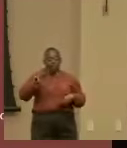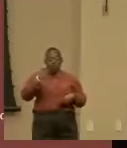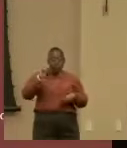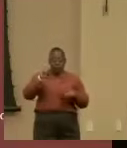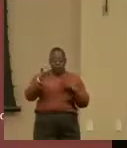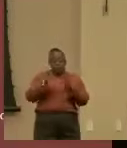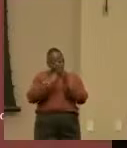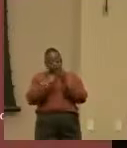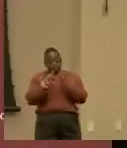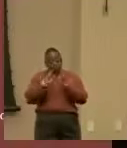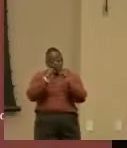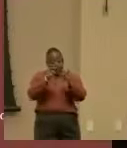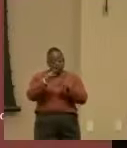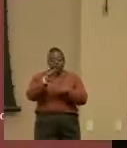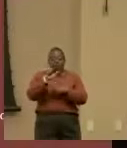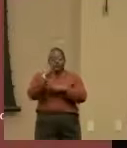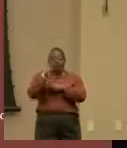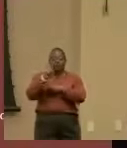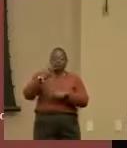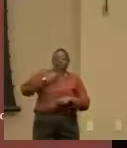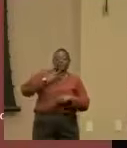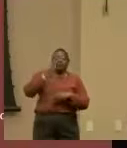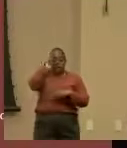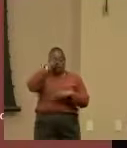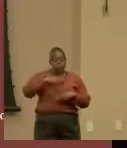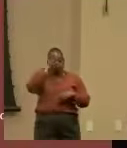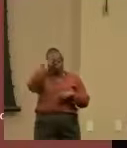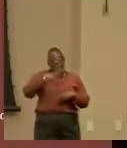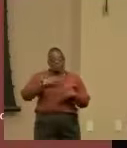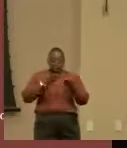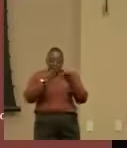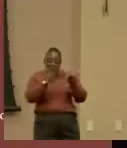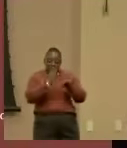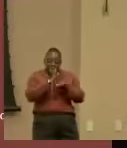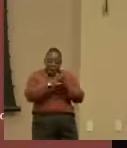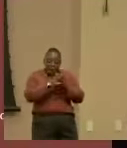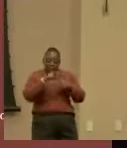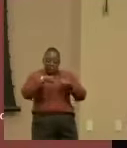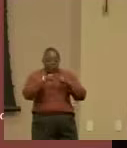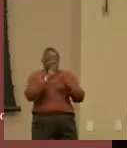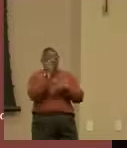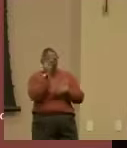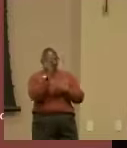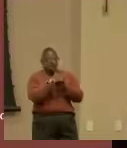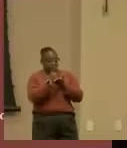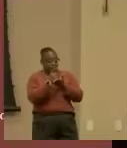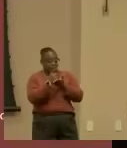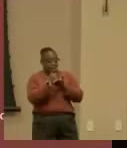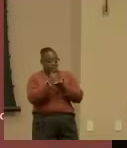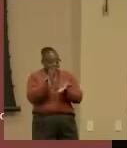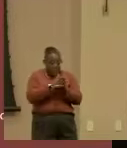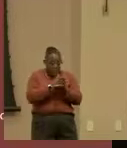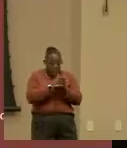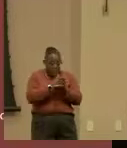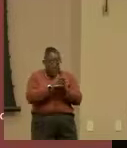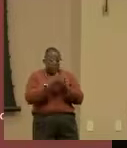will give sometimes. We recommend that the men avoid conceiving until they've been off of this for at least 12 weeks. And if it's